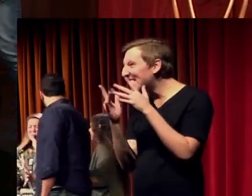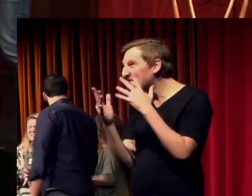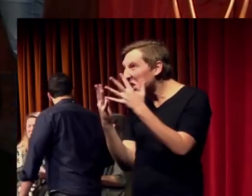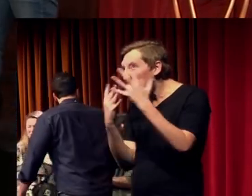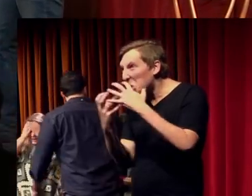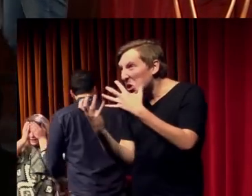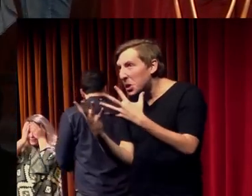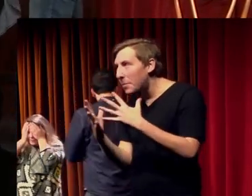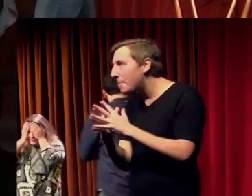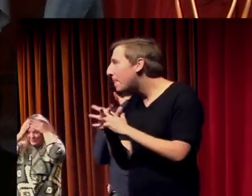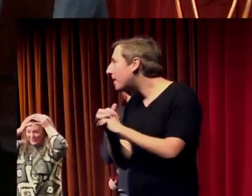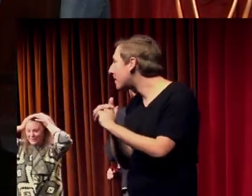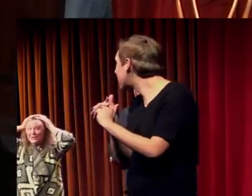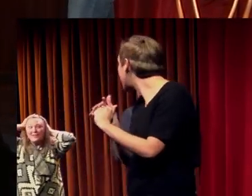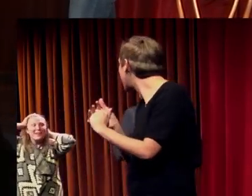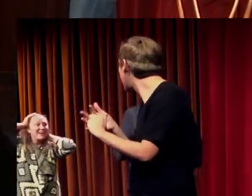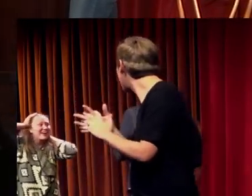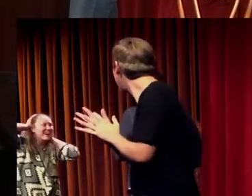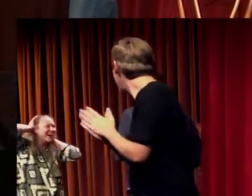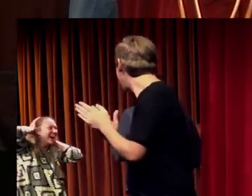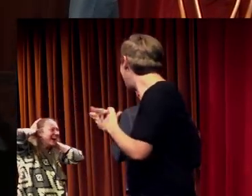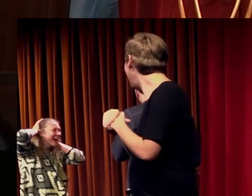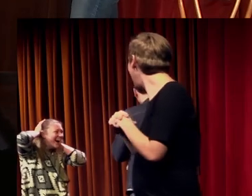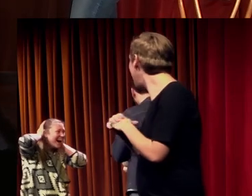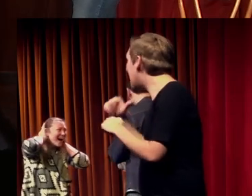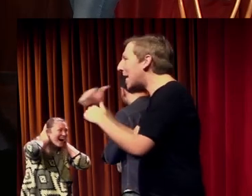We have such a big table. Hey, that's not allowed.